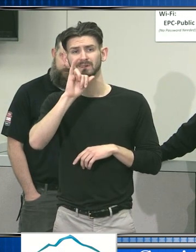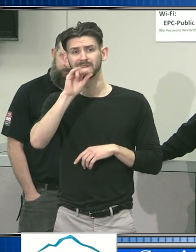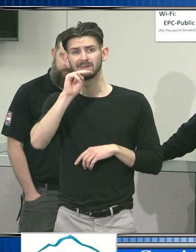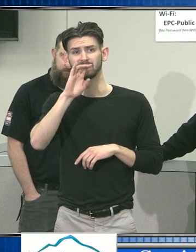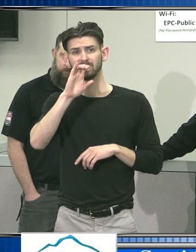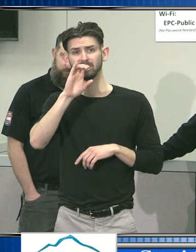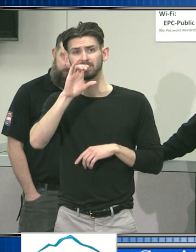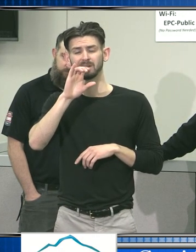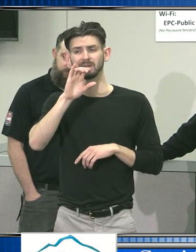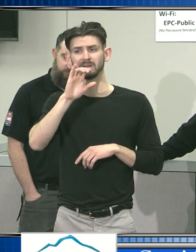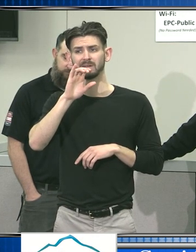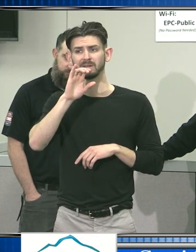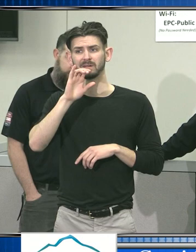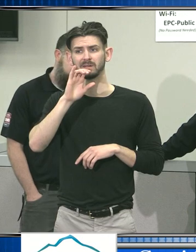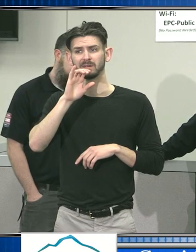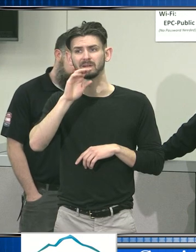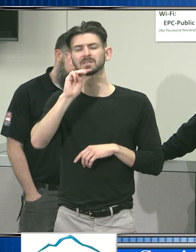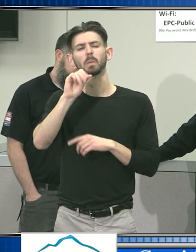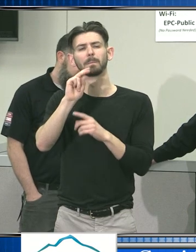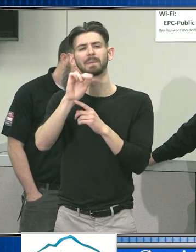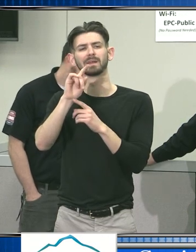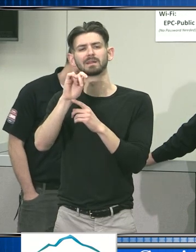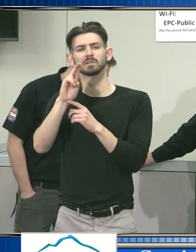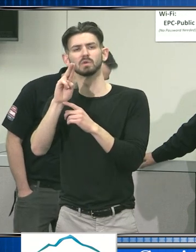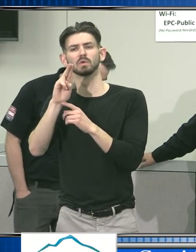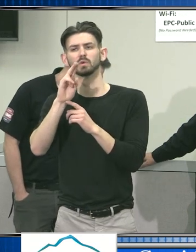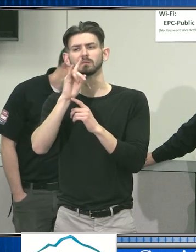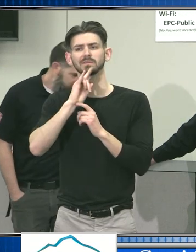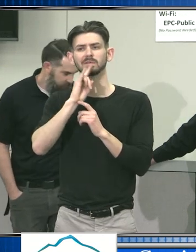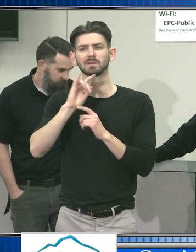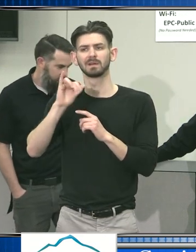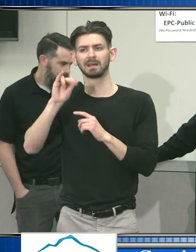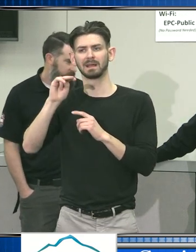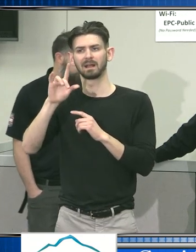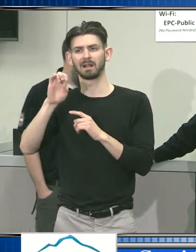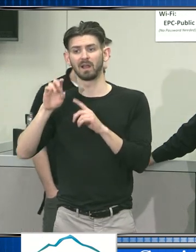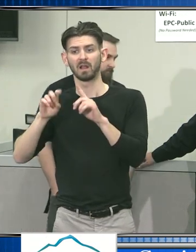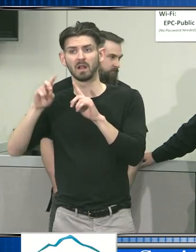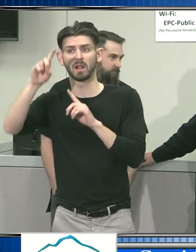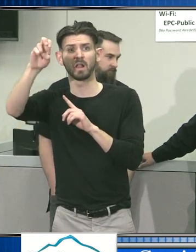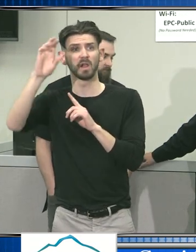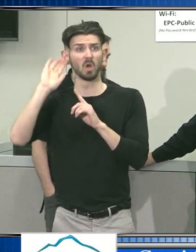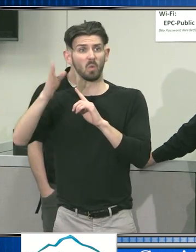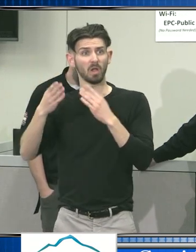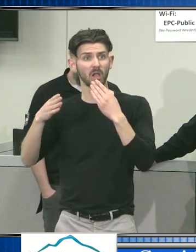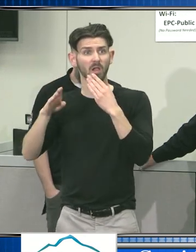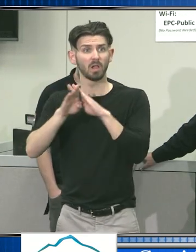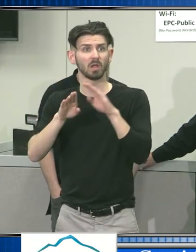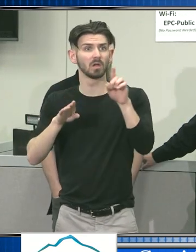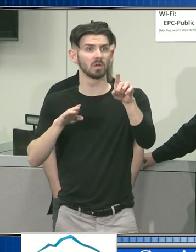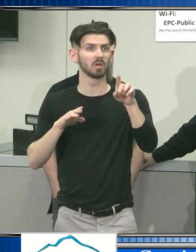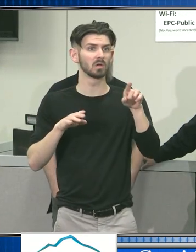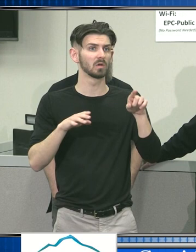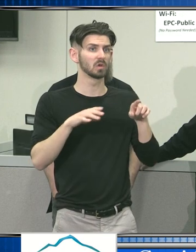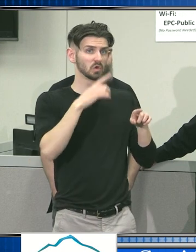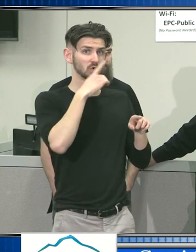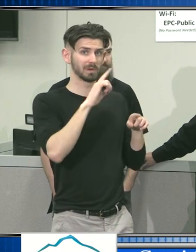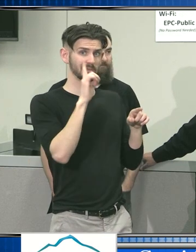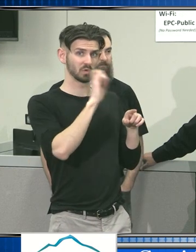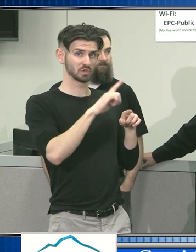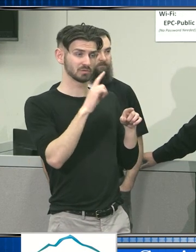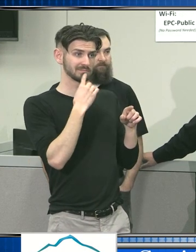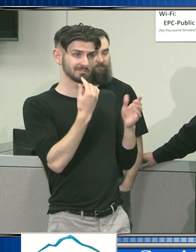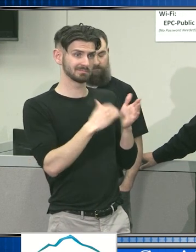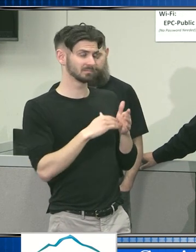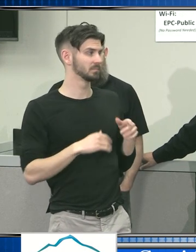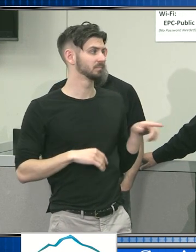something similar might happen regarding the gods or hiking trails? Very unlikely. As you know, the